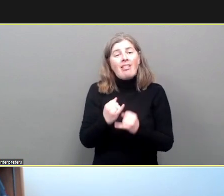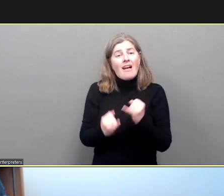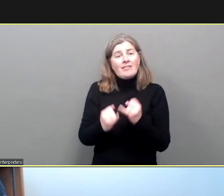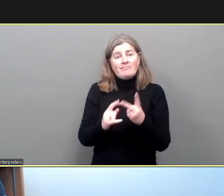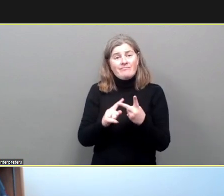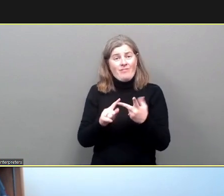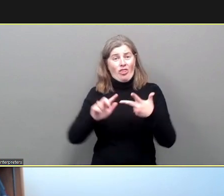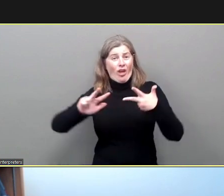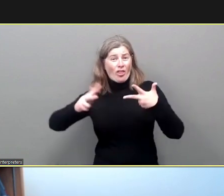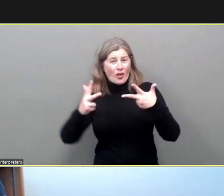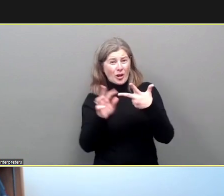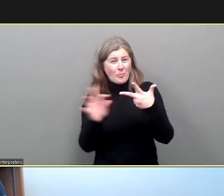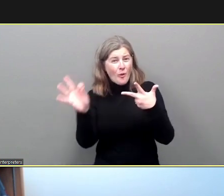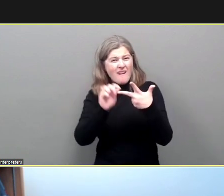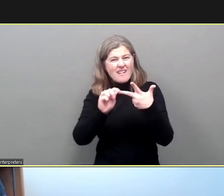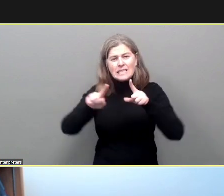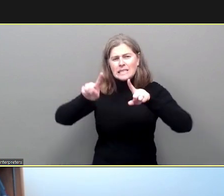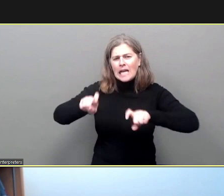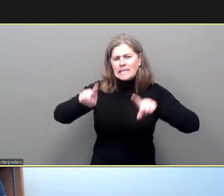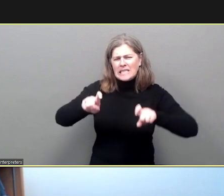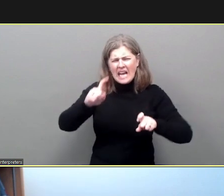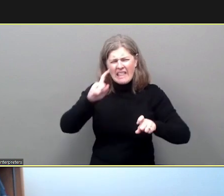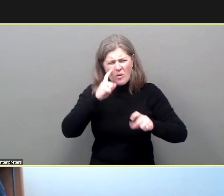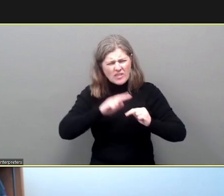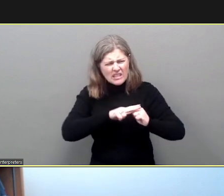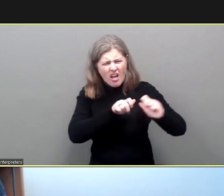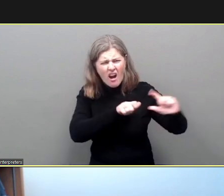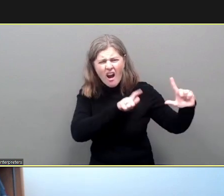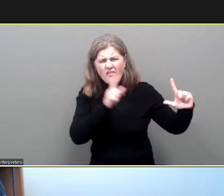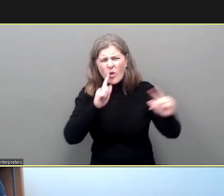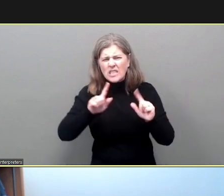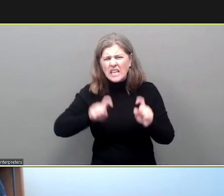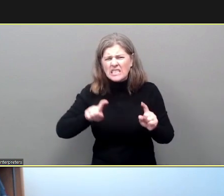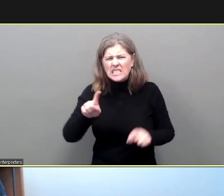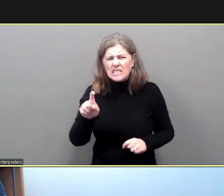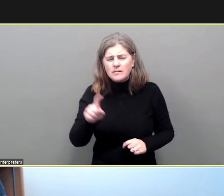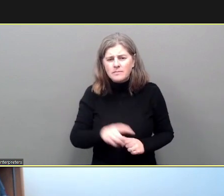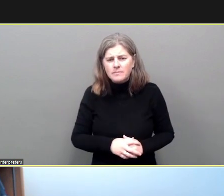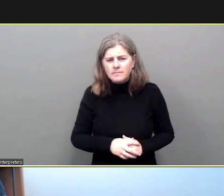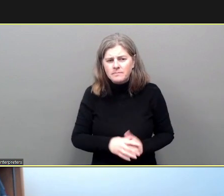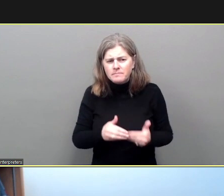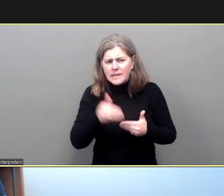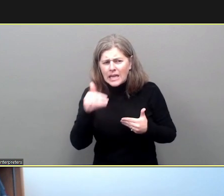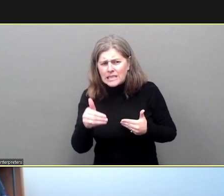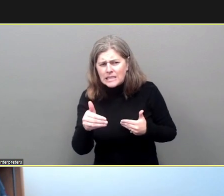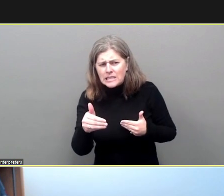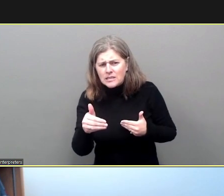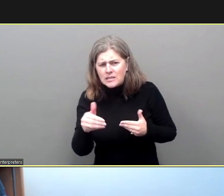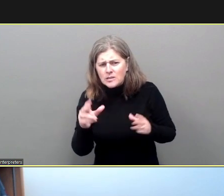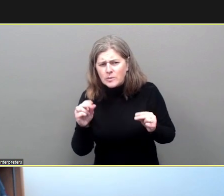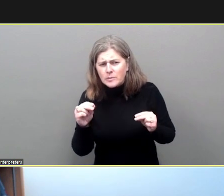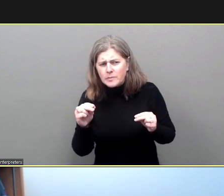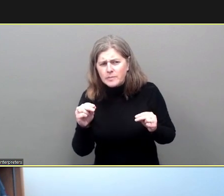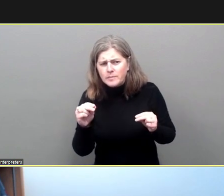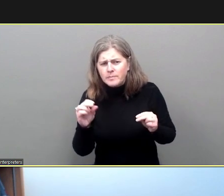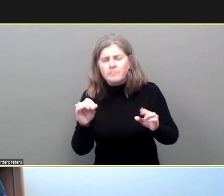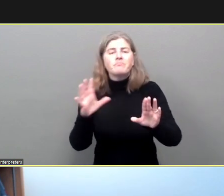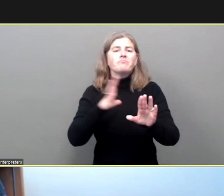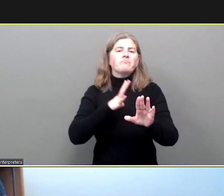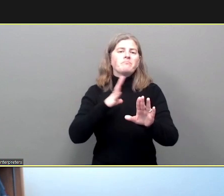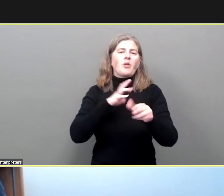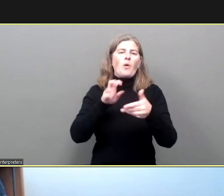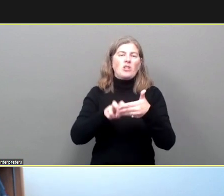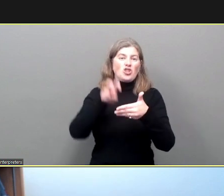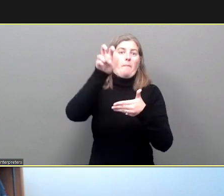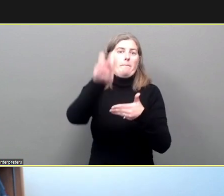really important, and I think we might have a slide on testing. Is that next slide? Oh, okay, so we're going to jump